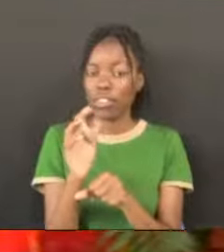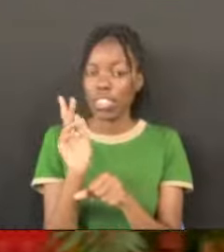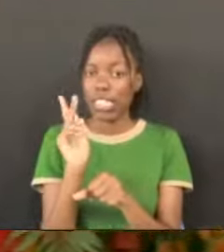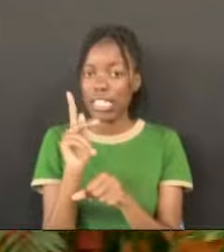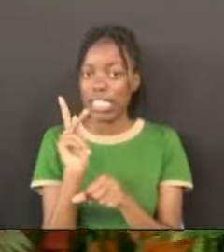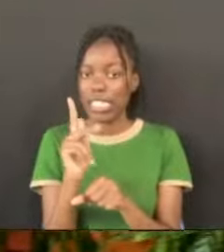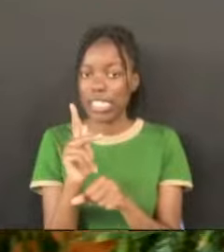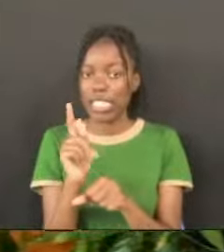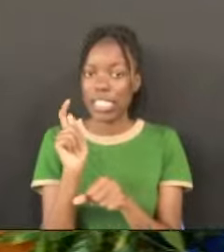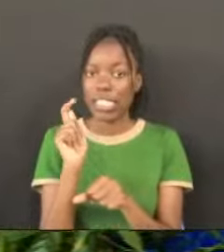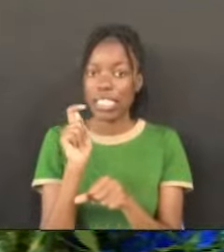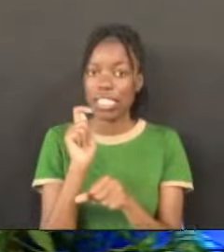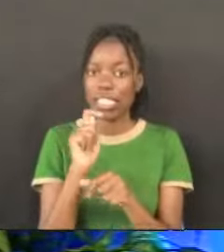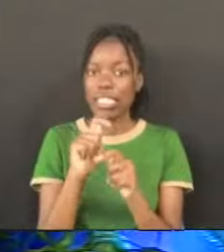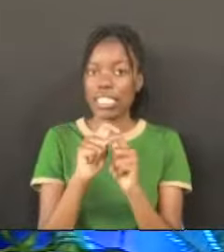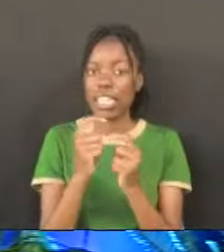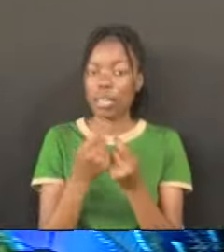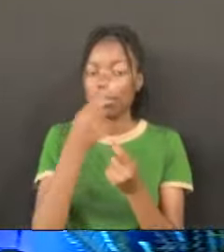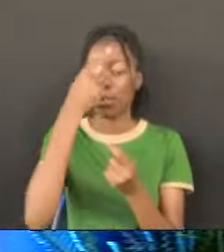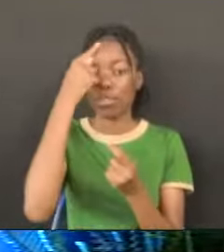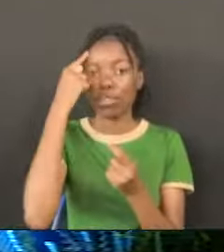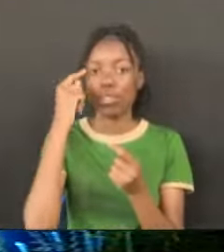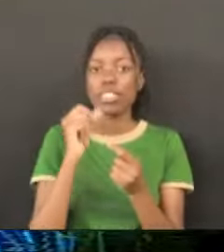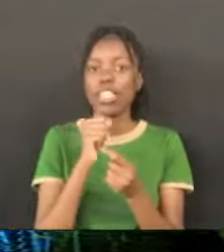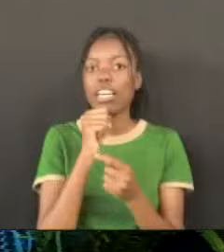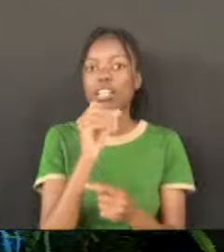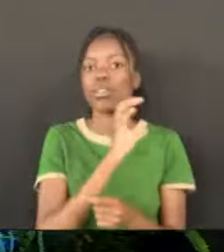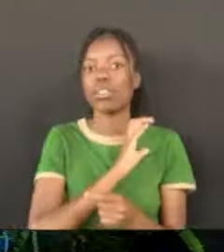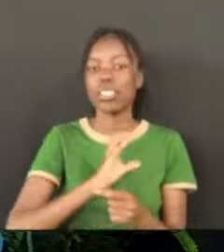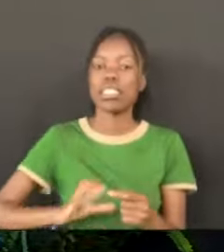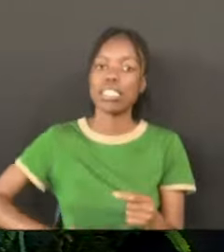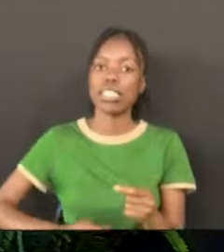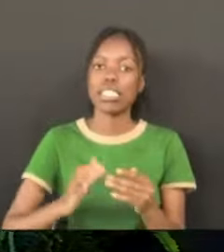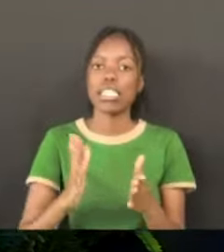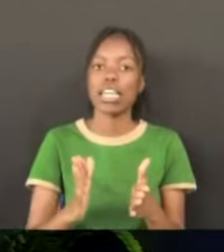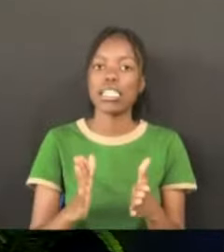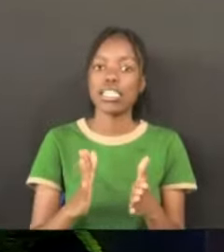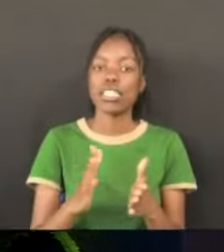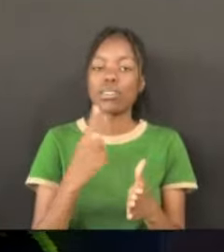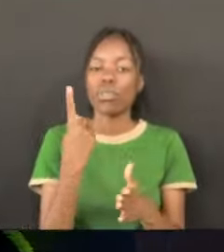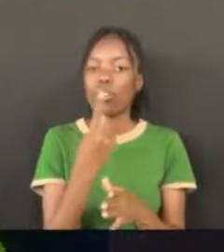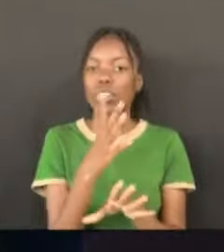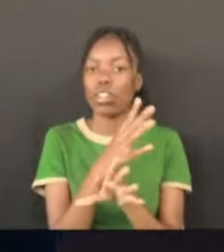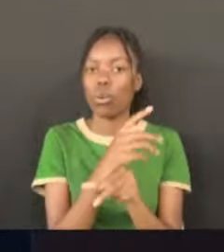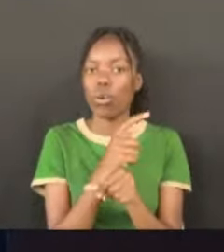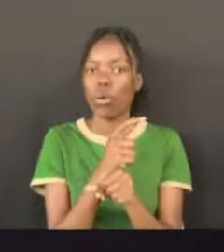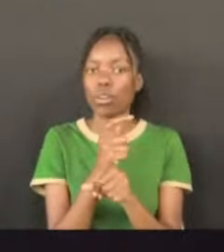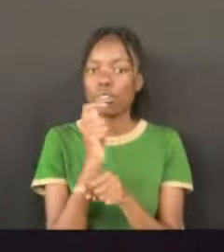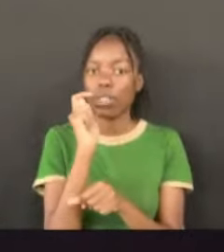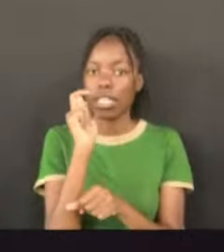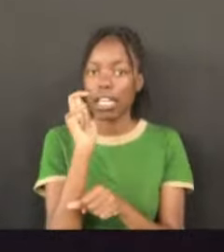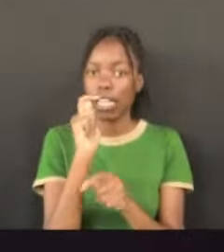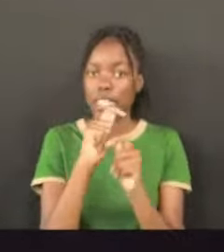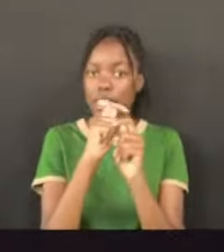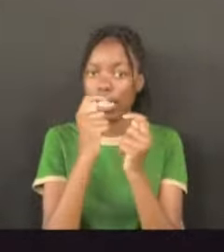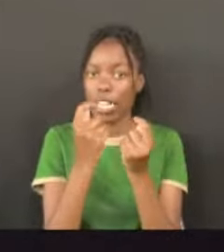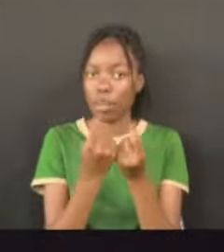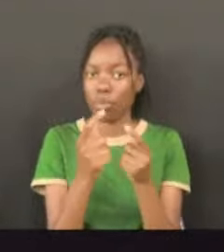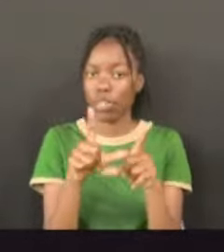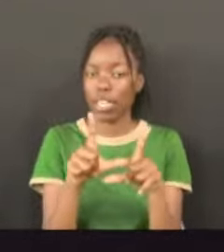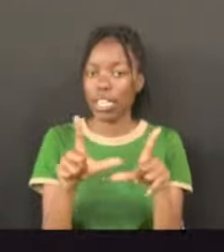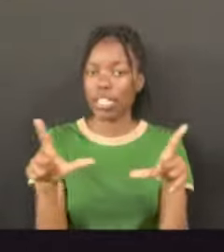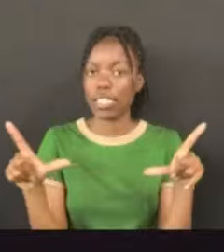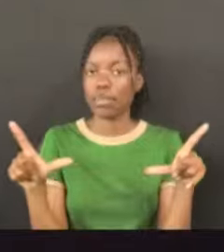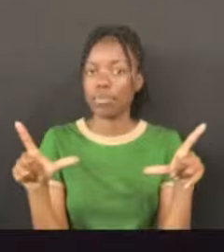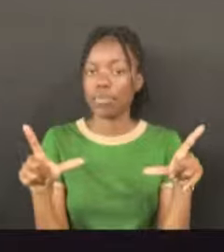are no Christians. We still hold to our tribal lines. And we face it, Pastor, during